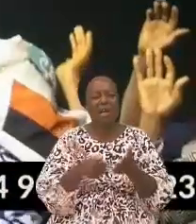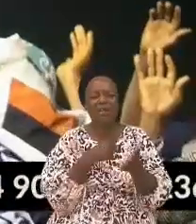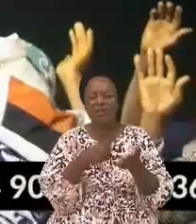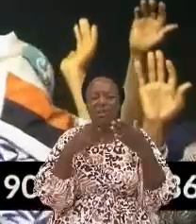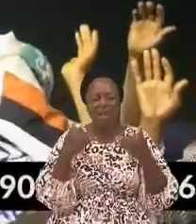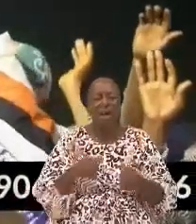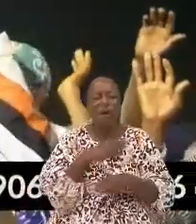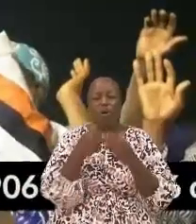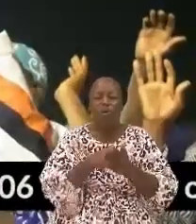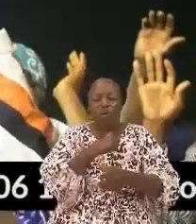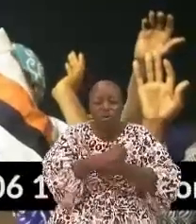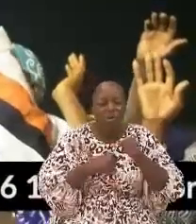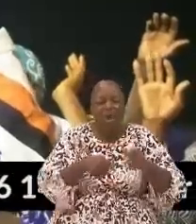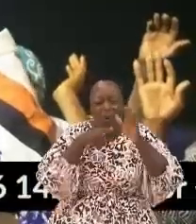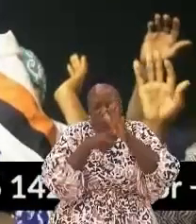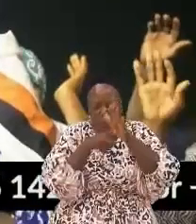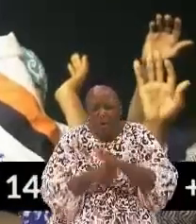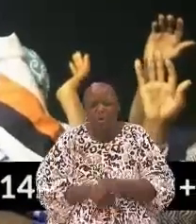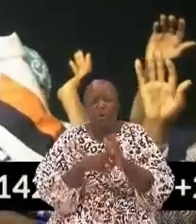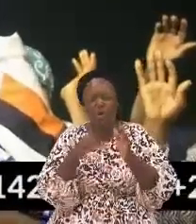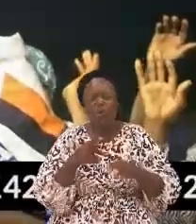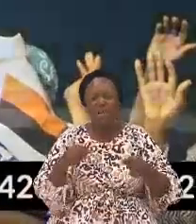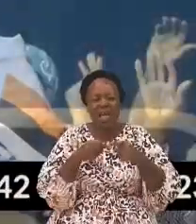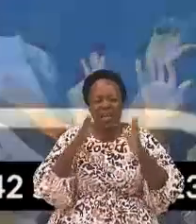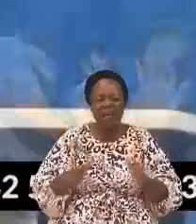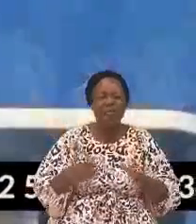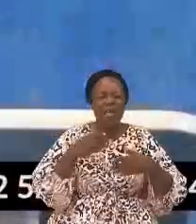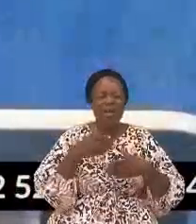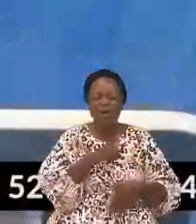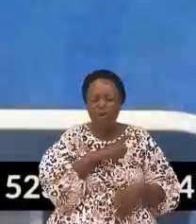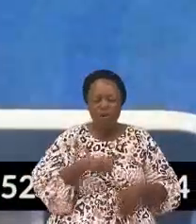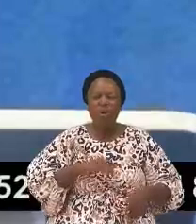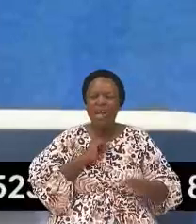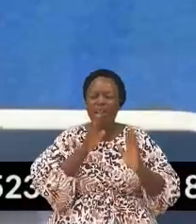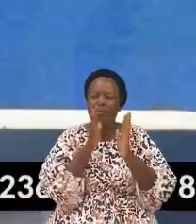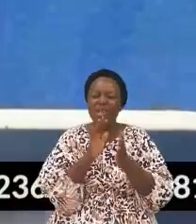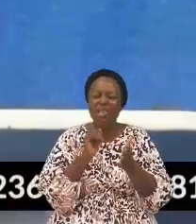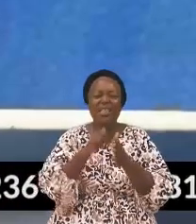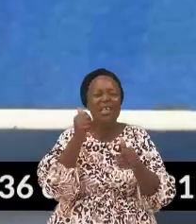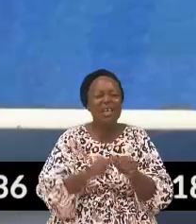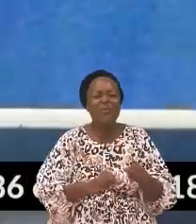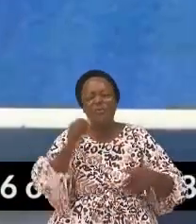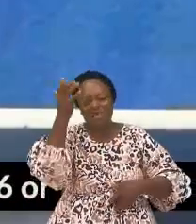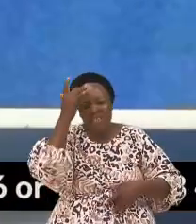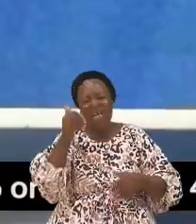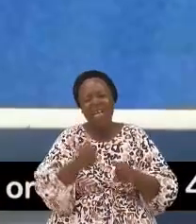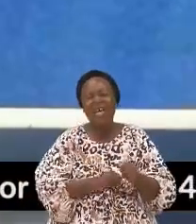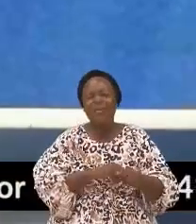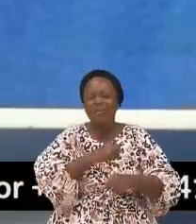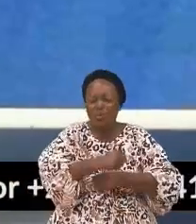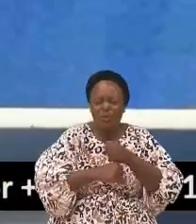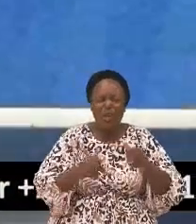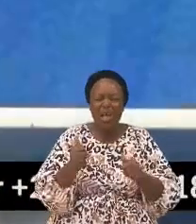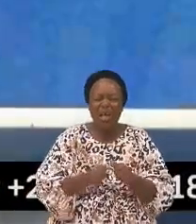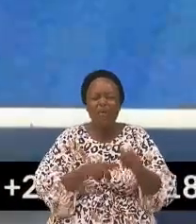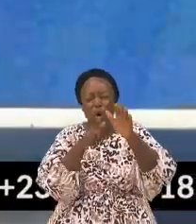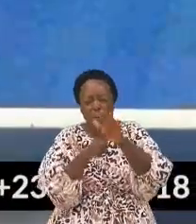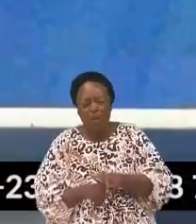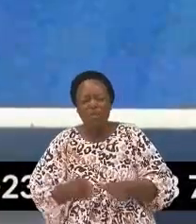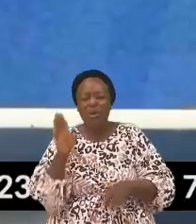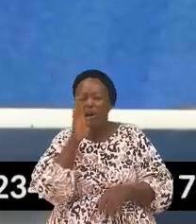now. And all the suffering of the oppression of the enemy, Lord, I pray, every